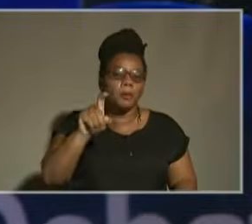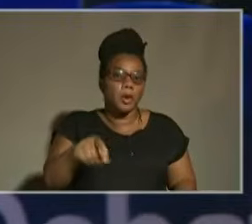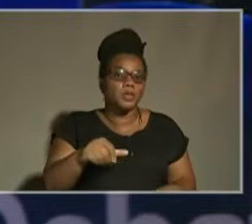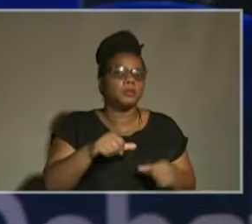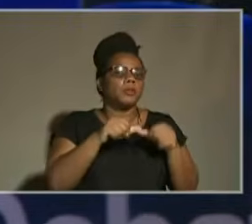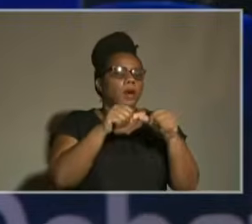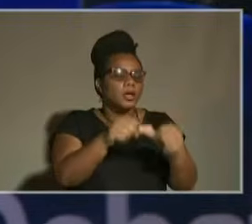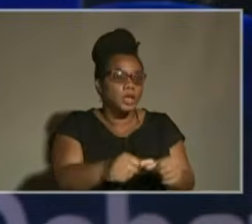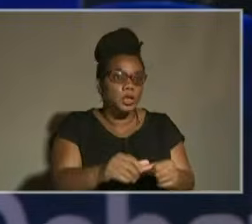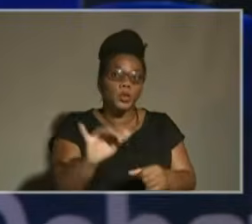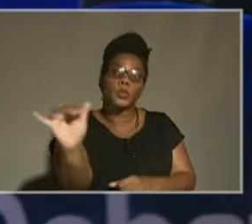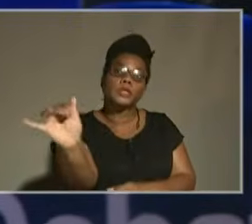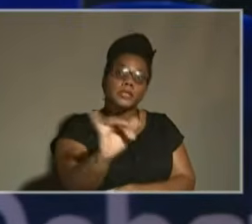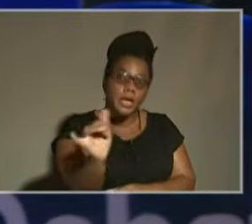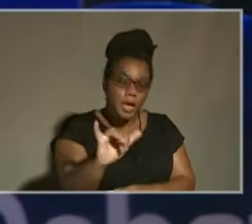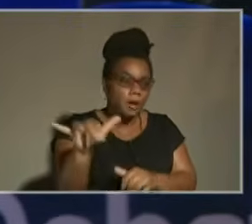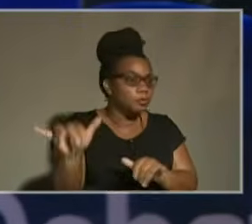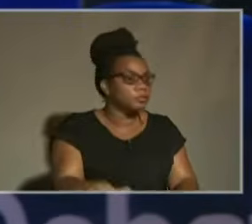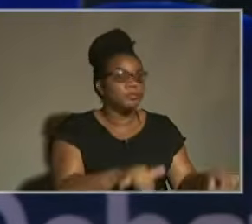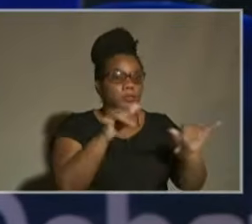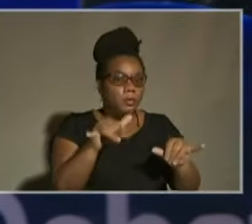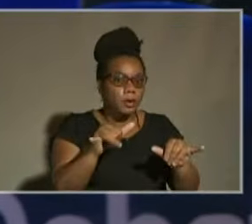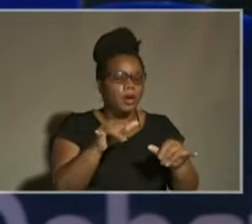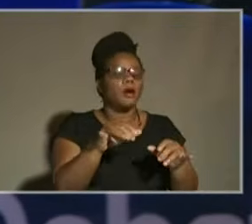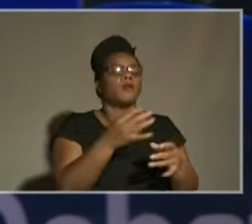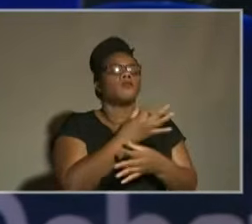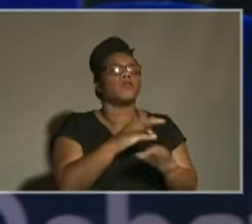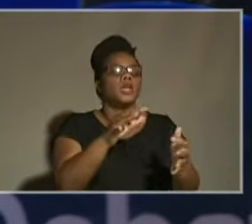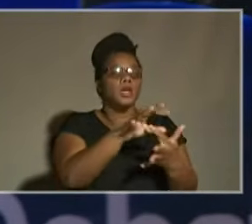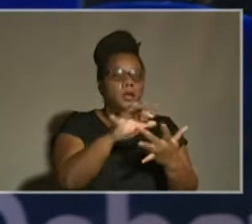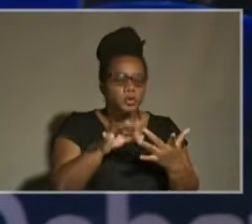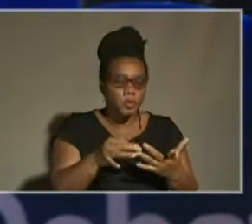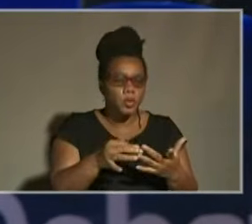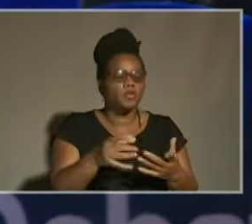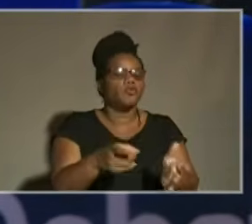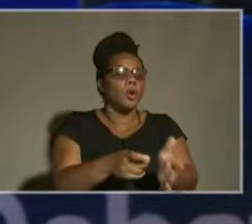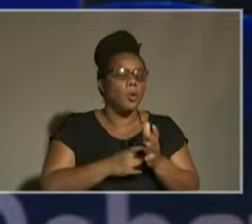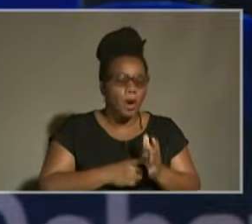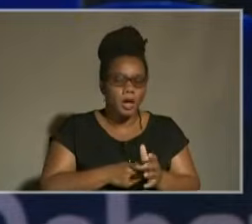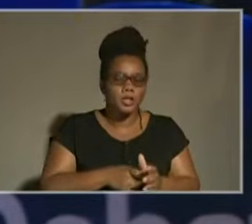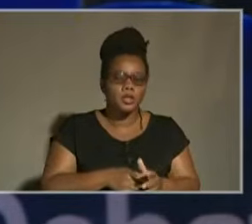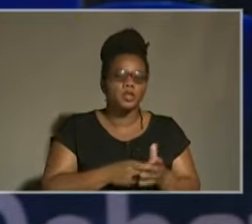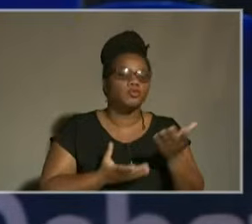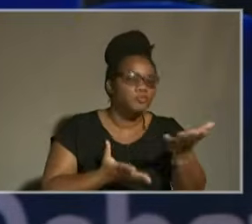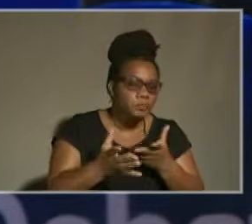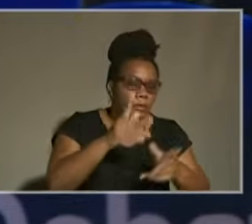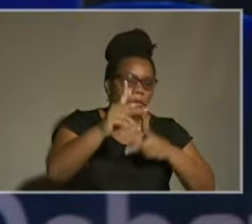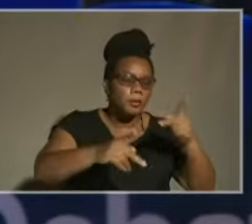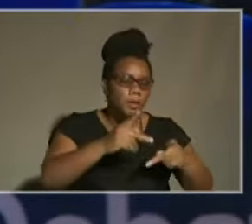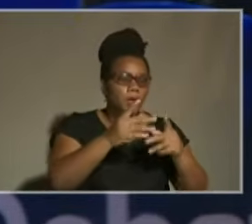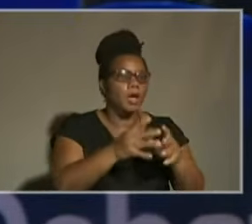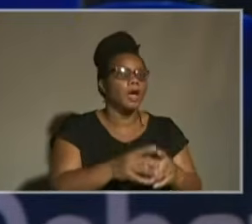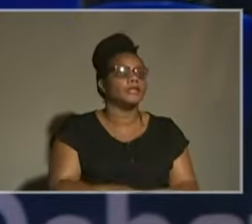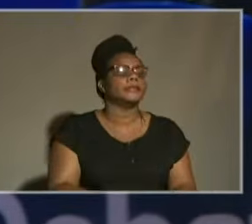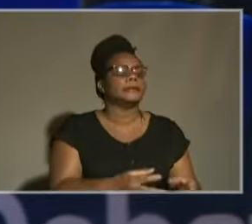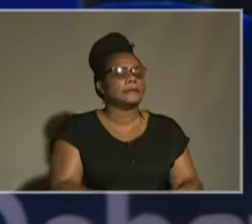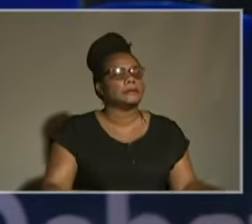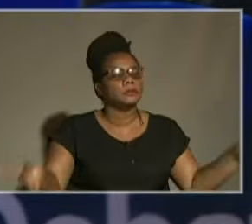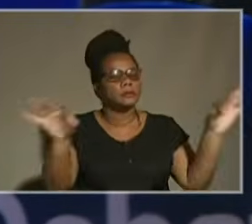consistent. Democracy requires us to consult the people on these critical